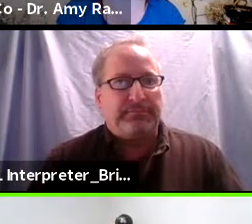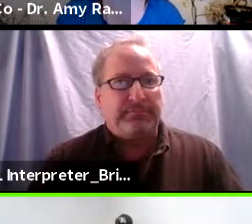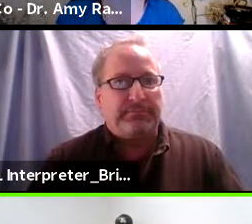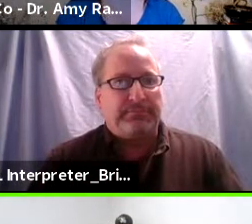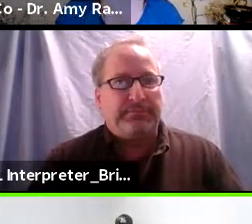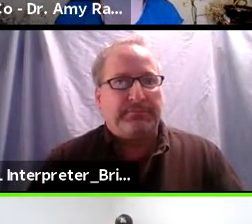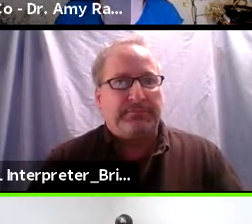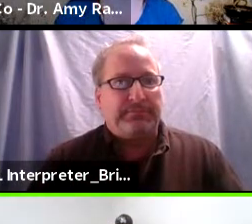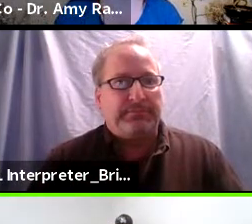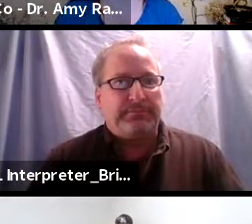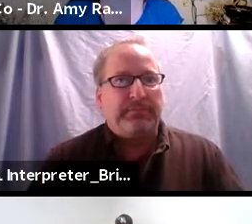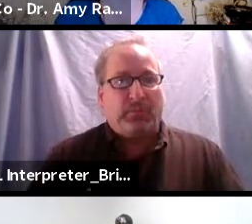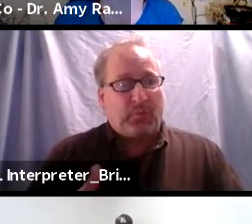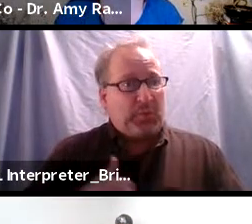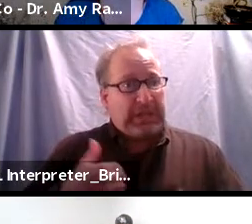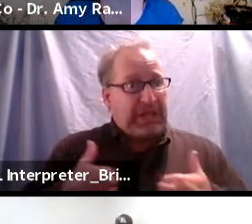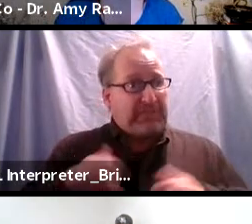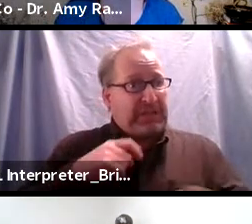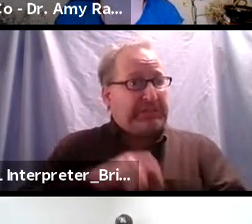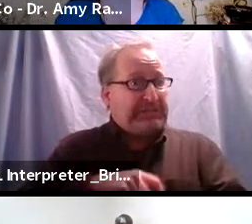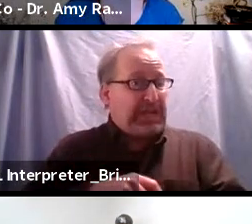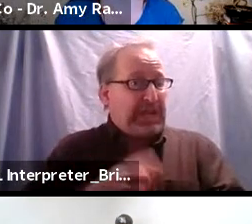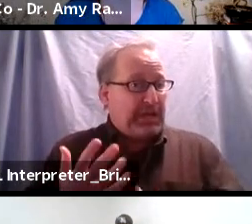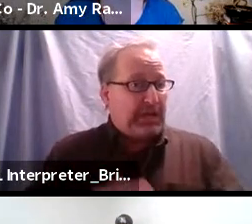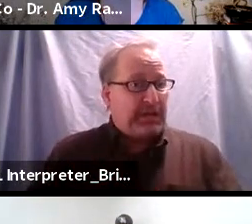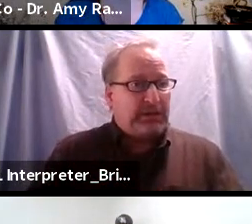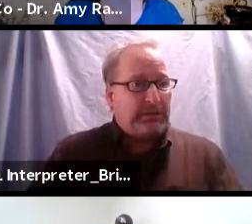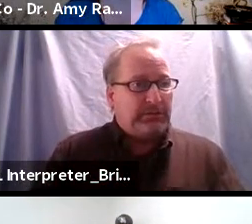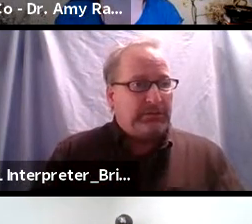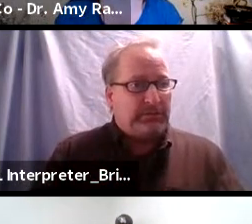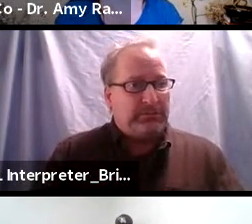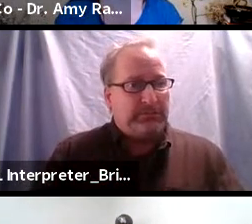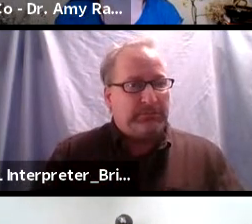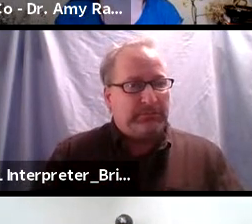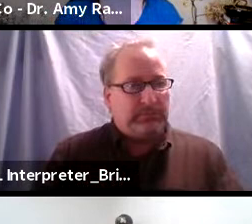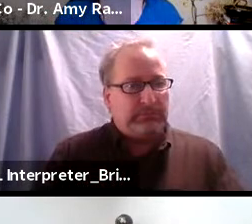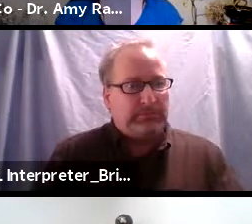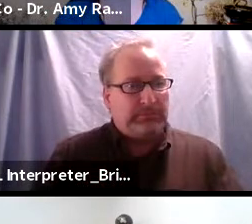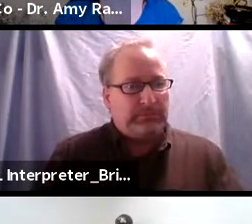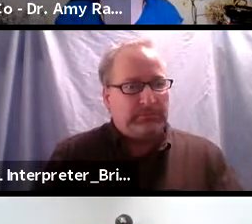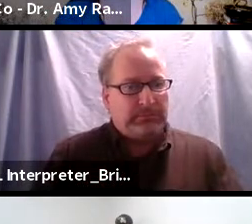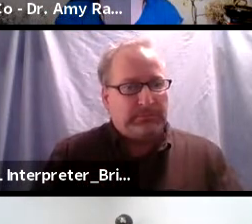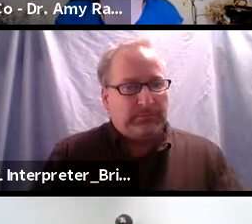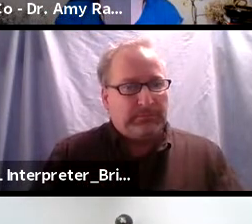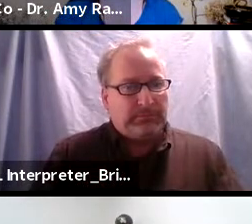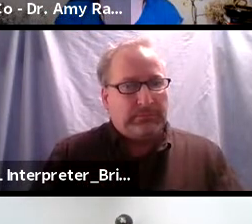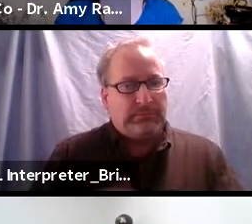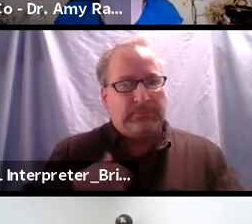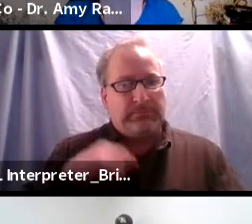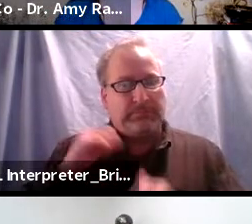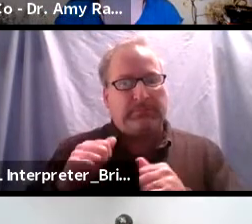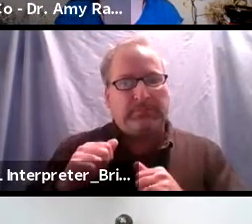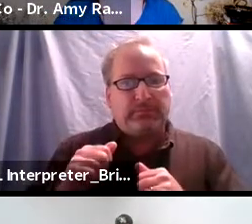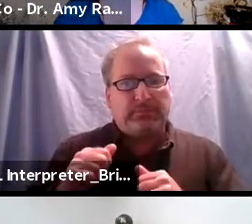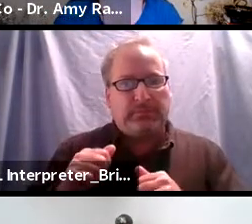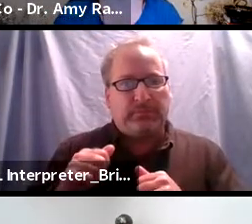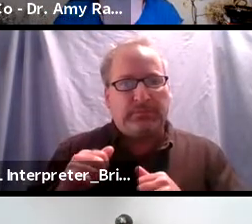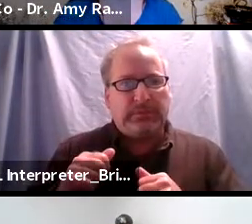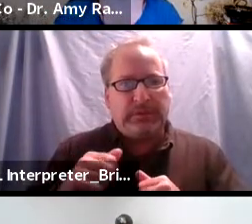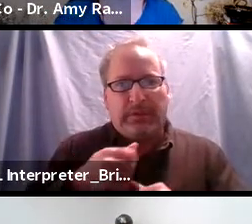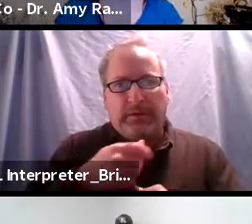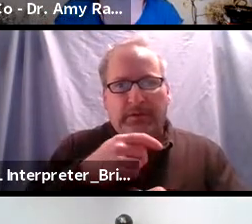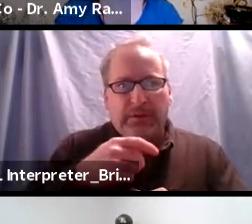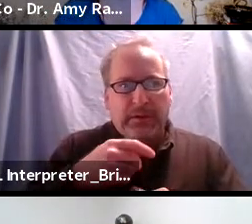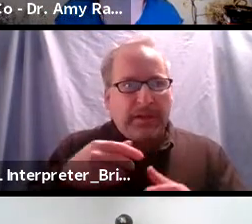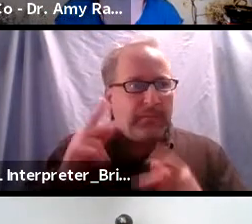We definitely have the time, so curious to those who know how to access reactions, if I could get a couple thumbs up just to gauge where